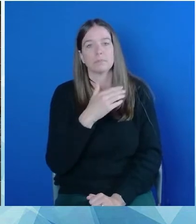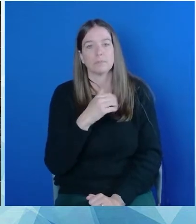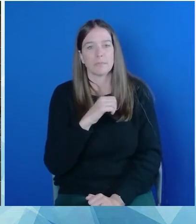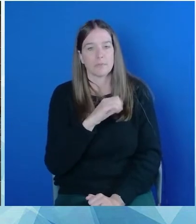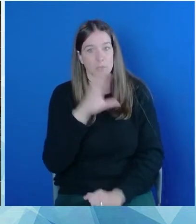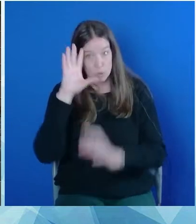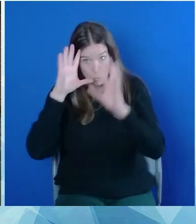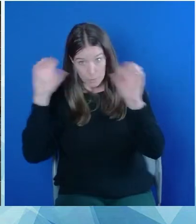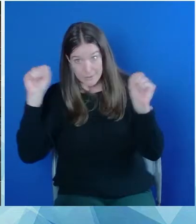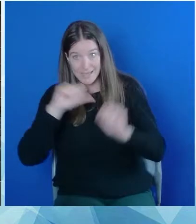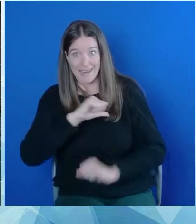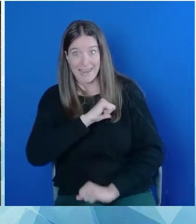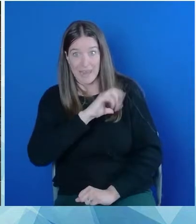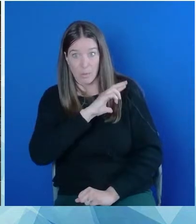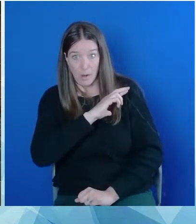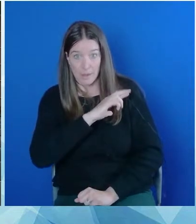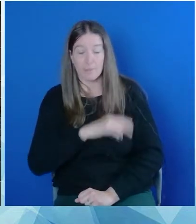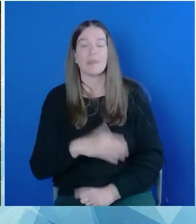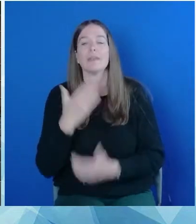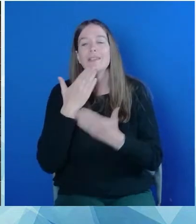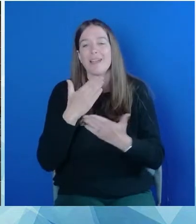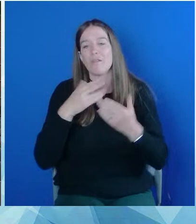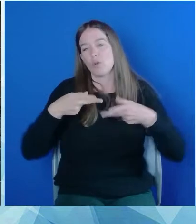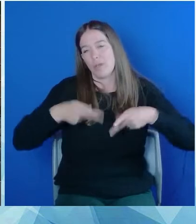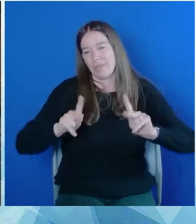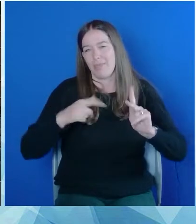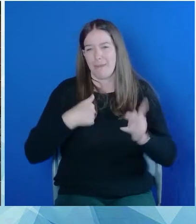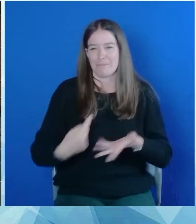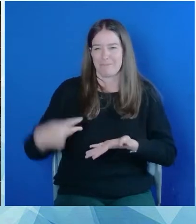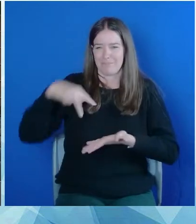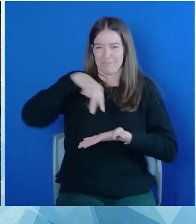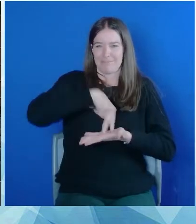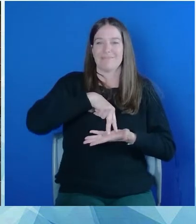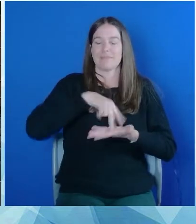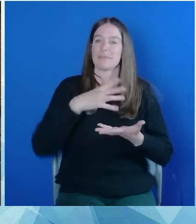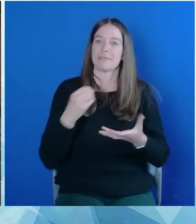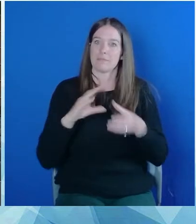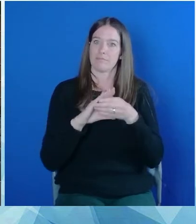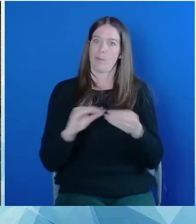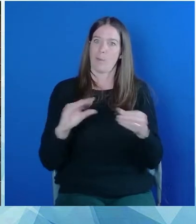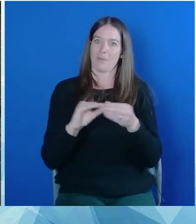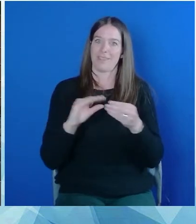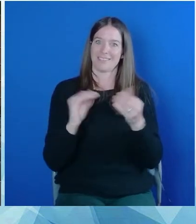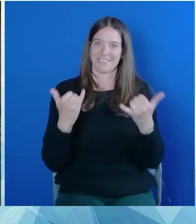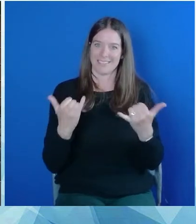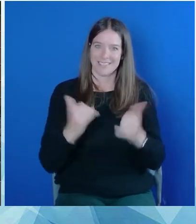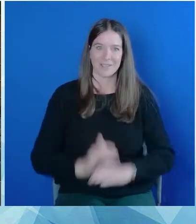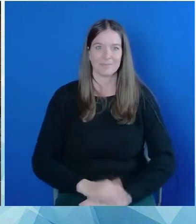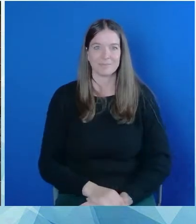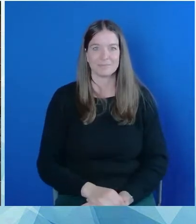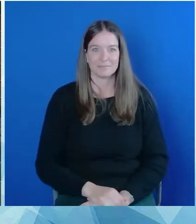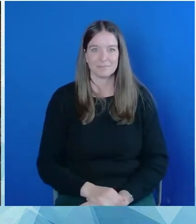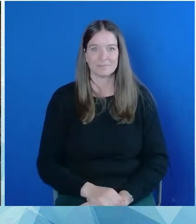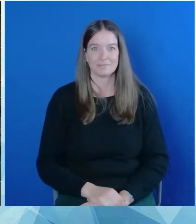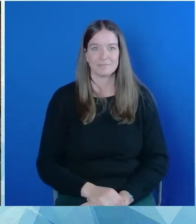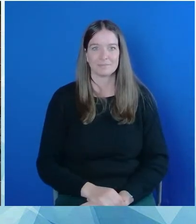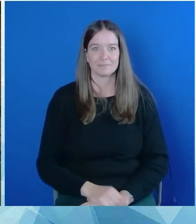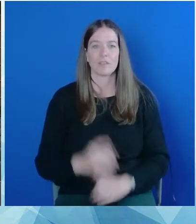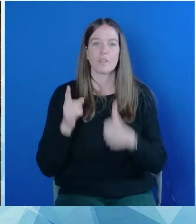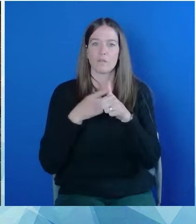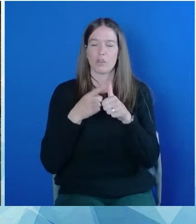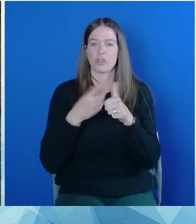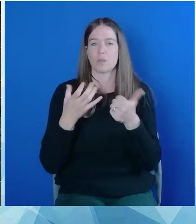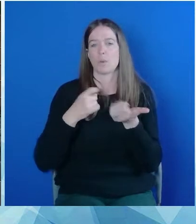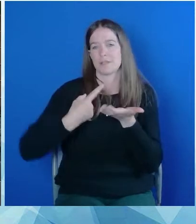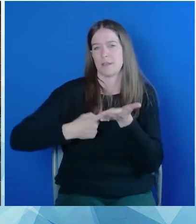and Superintendent Reichman. Thank you for allowing me the opportunity to stand here and make a comment today.